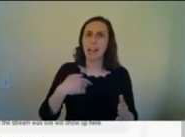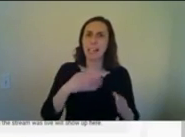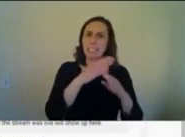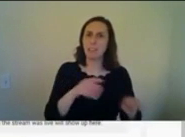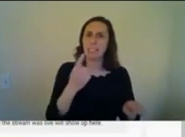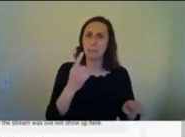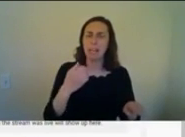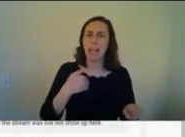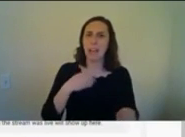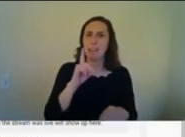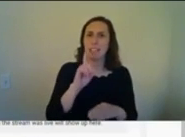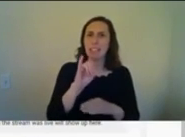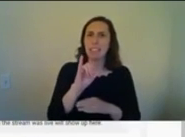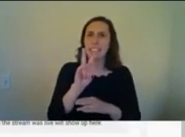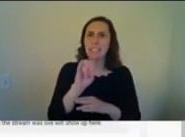and a divisor.